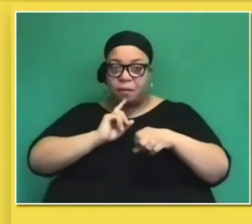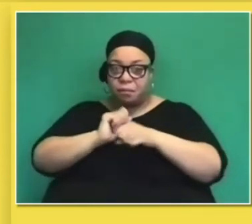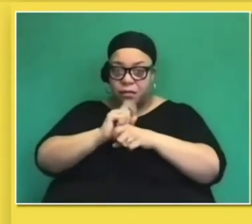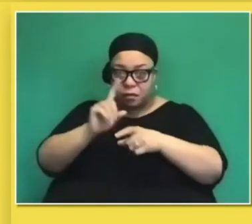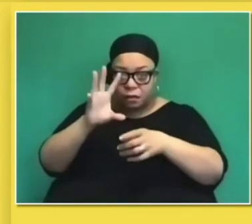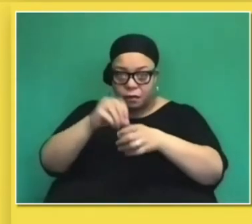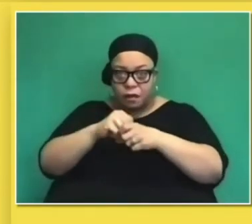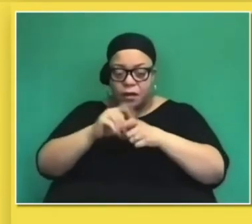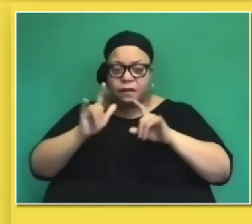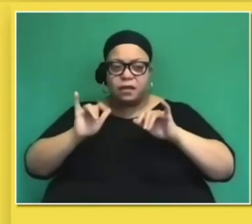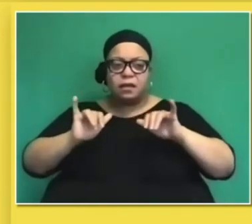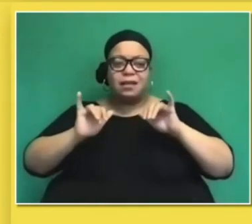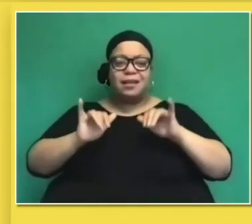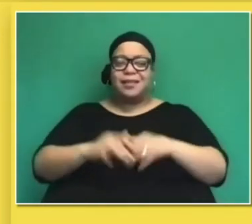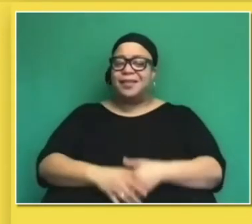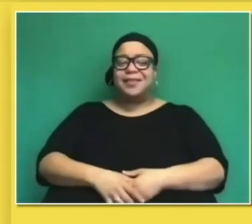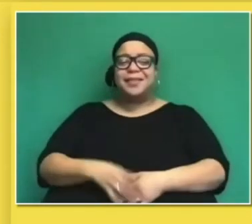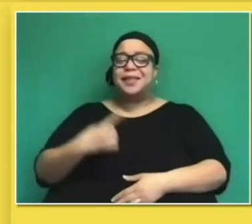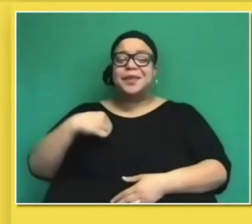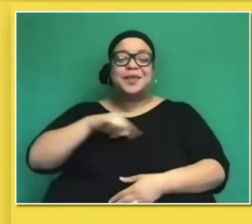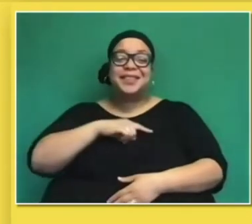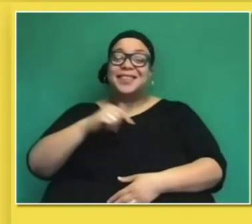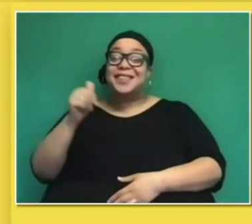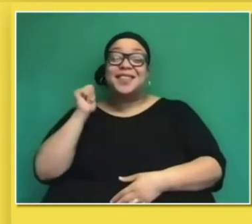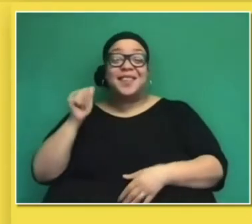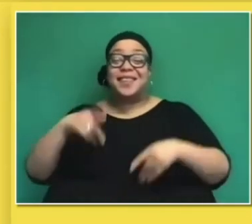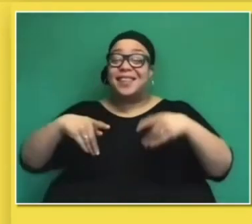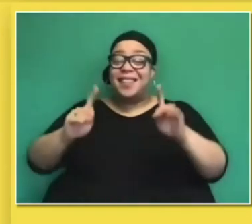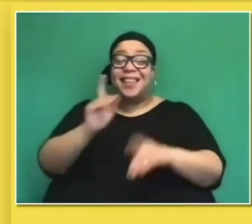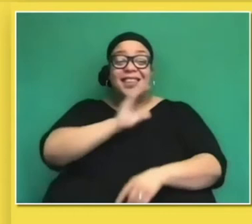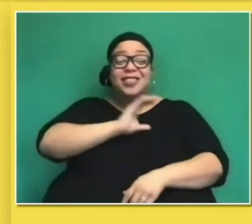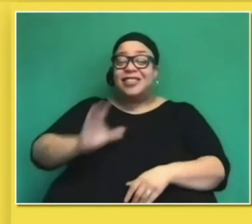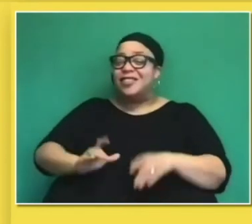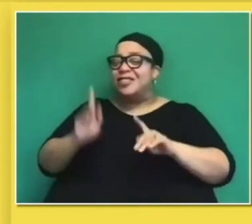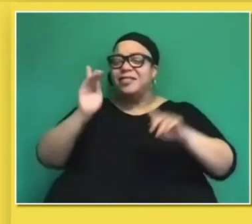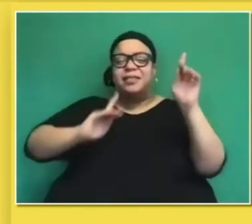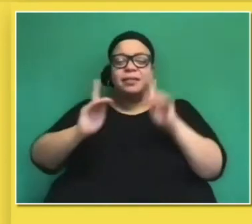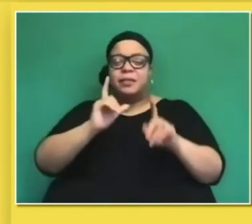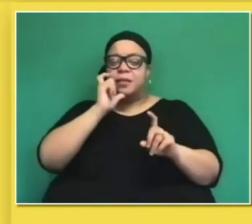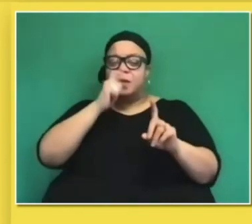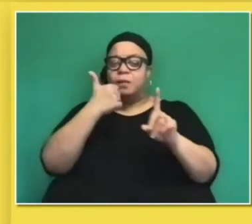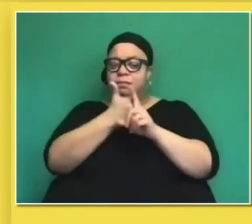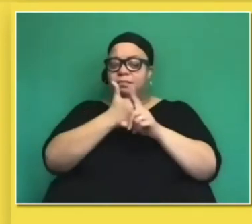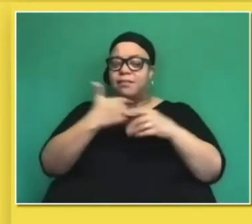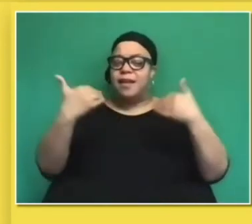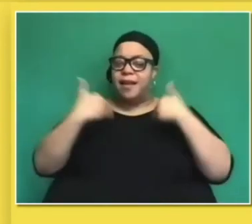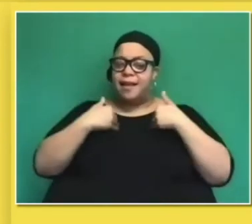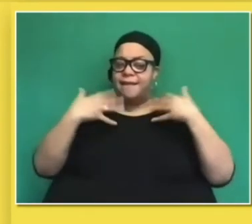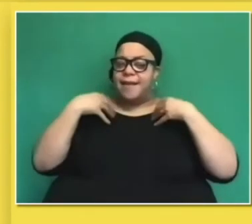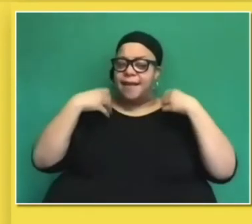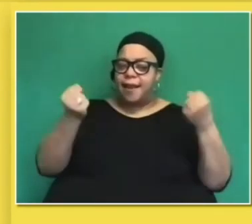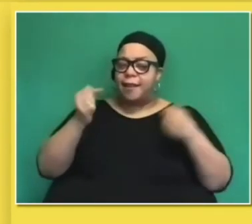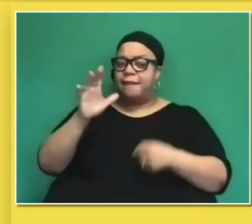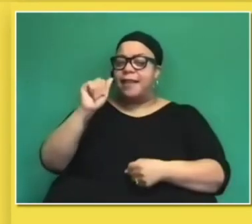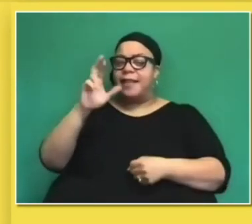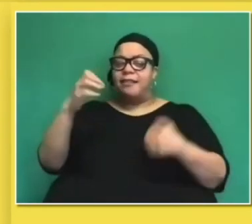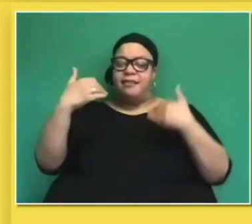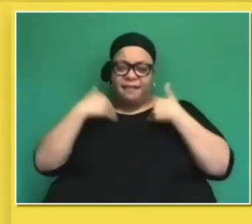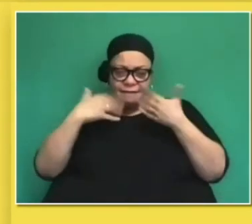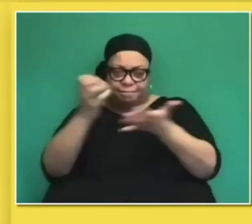in the United States Congress with health care and protection and living wages and people not have the same thing.